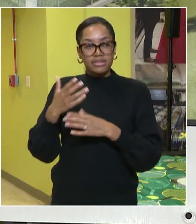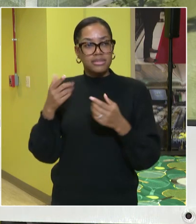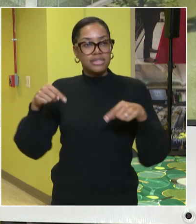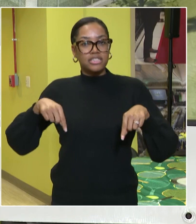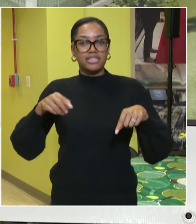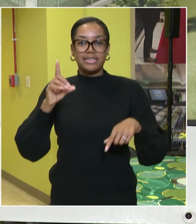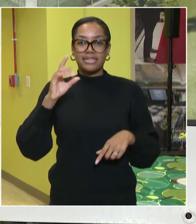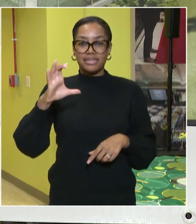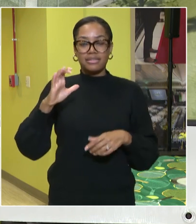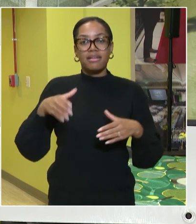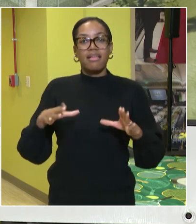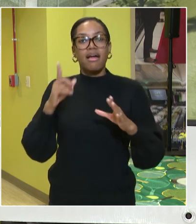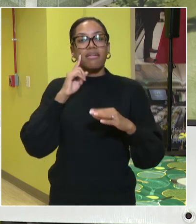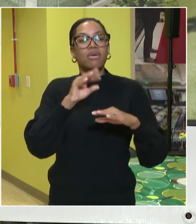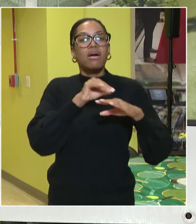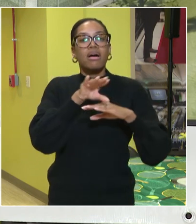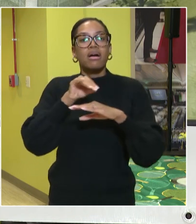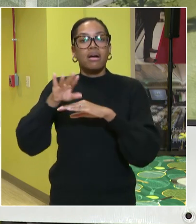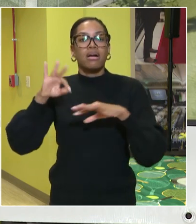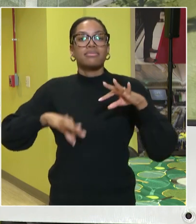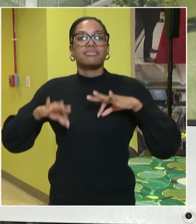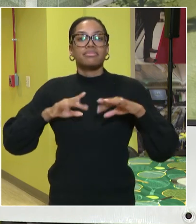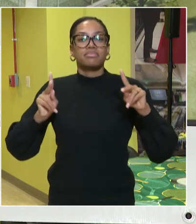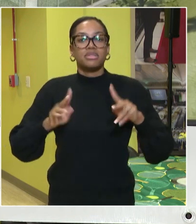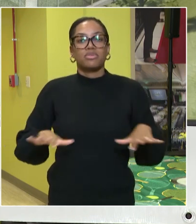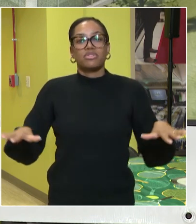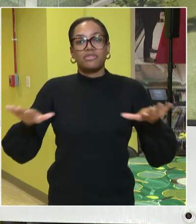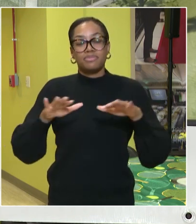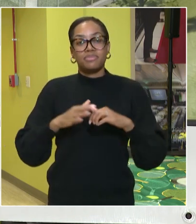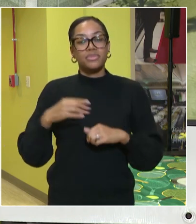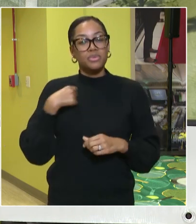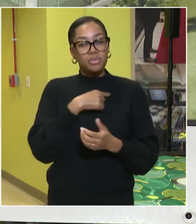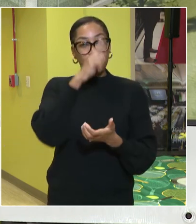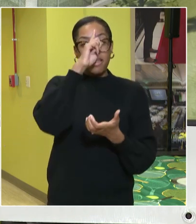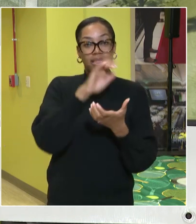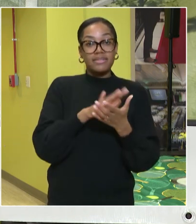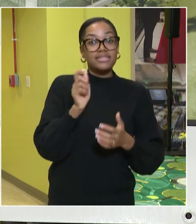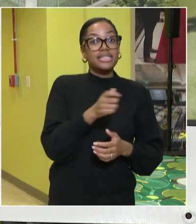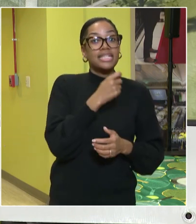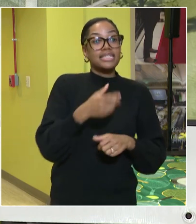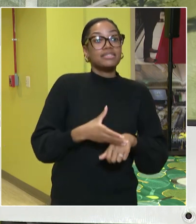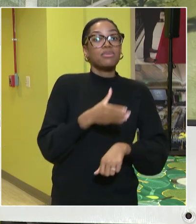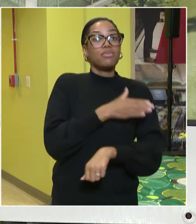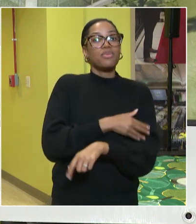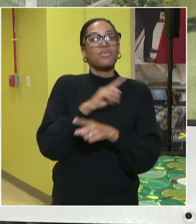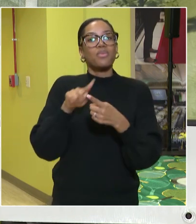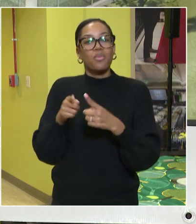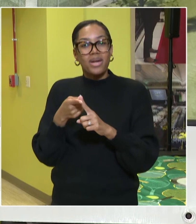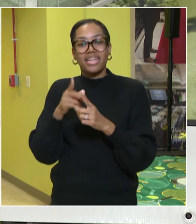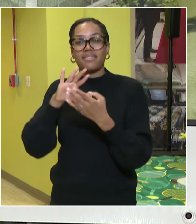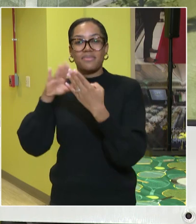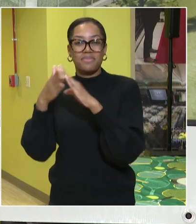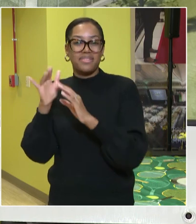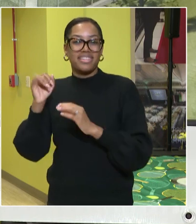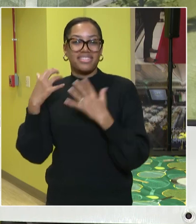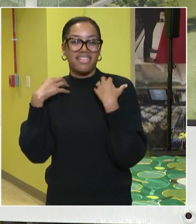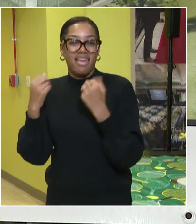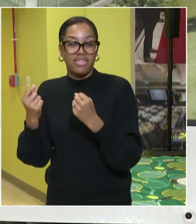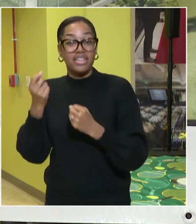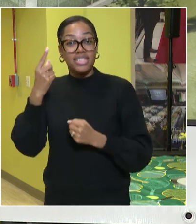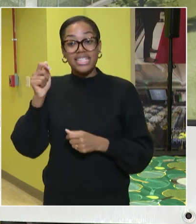We believe that tennis is strongest when our communities are healthy. And let me emphasize that tennis is the world's healthiest